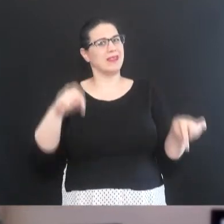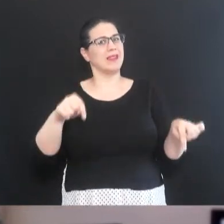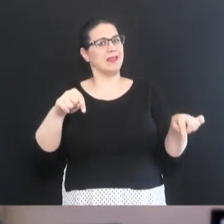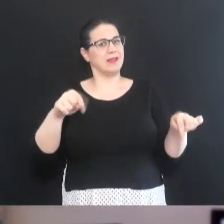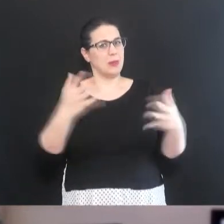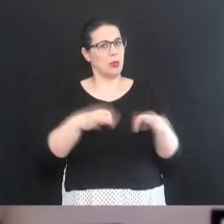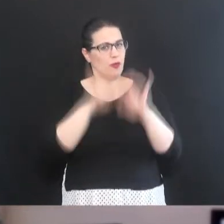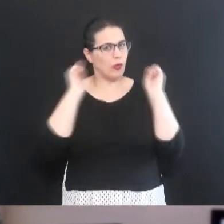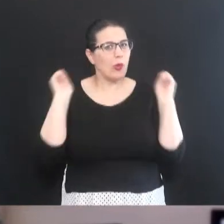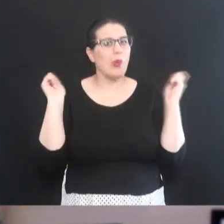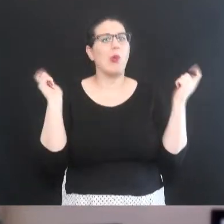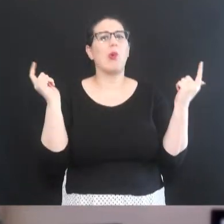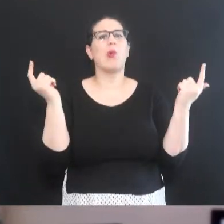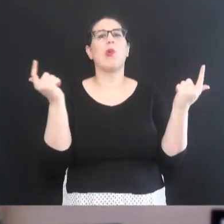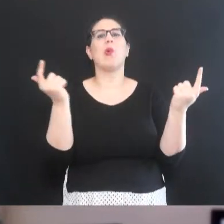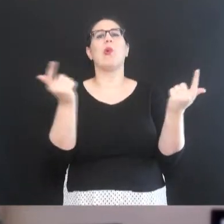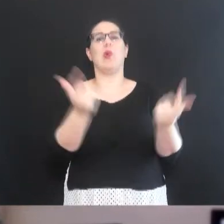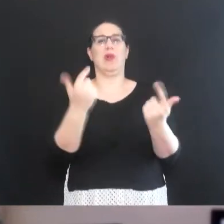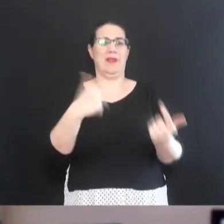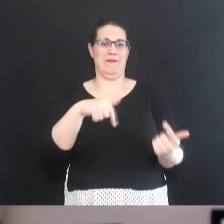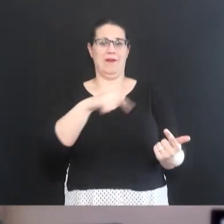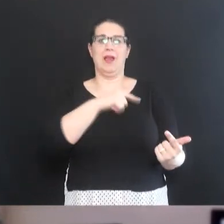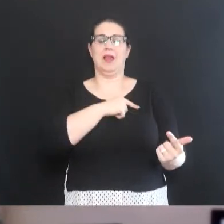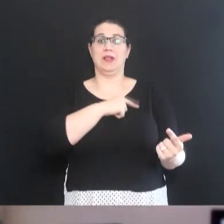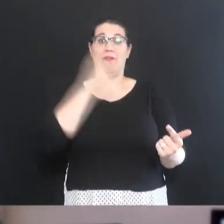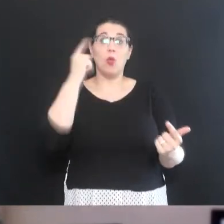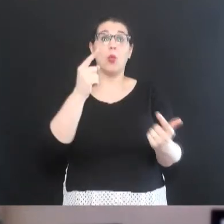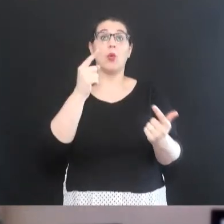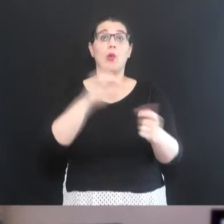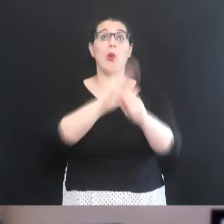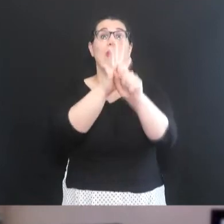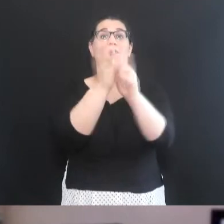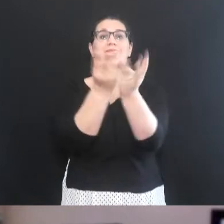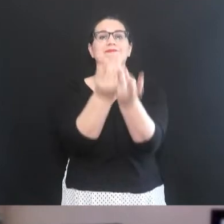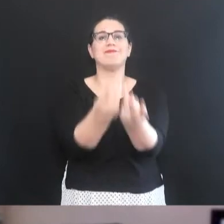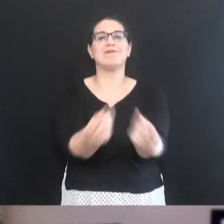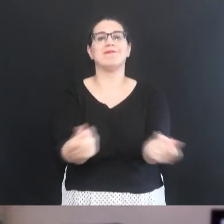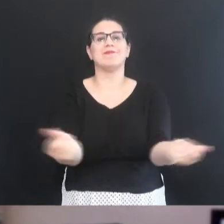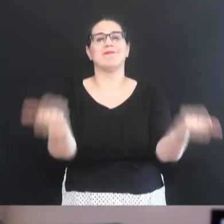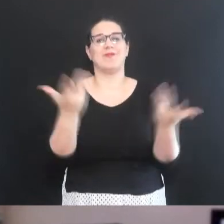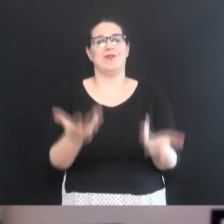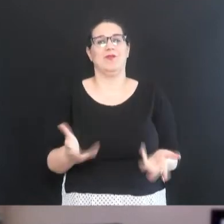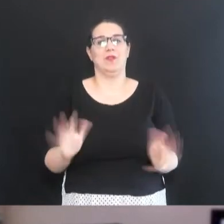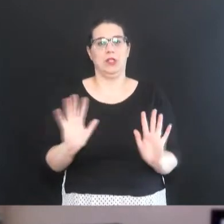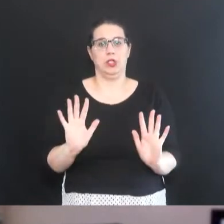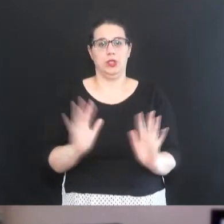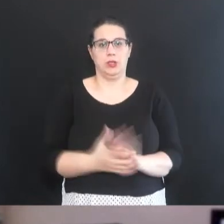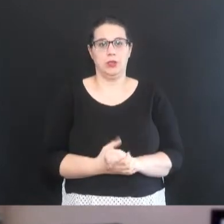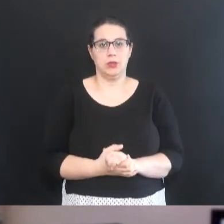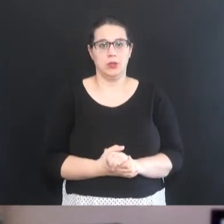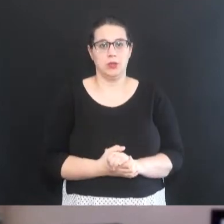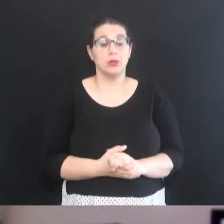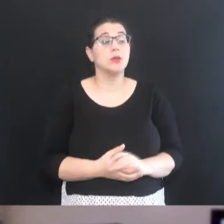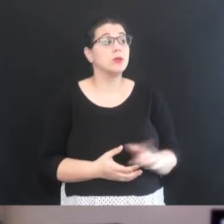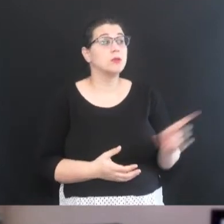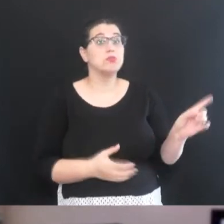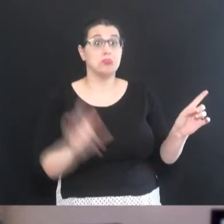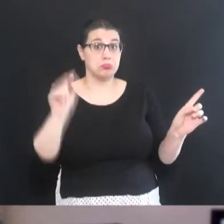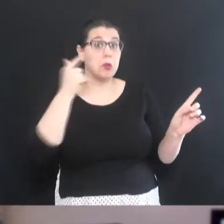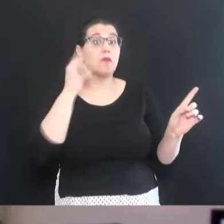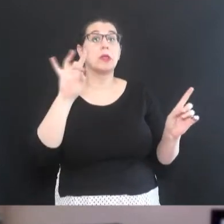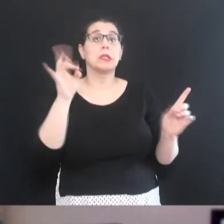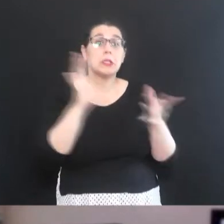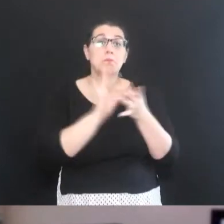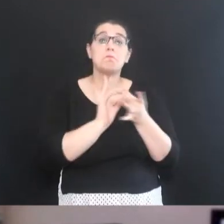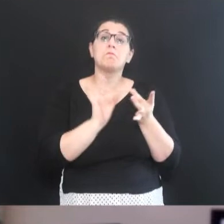get to the end of the COVID pandemic. And just one other note, the governor has, I think, very wisely talked